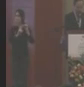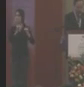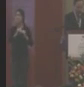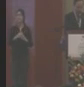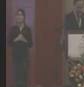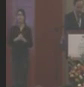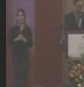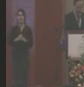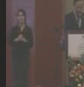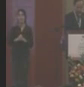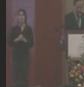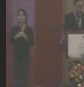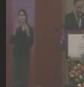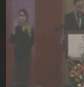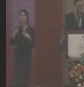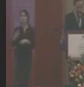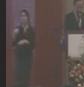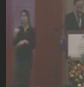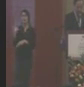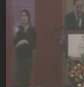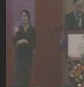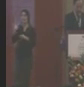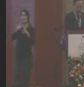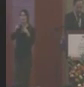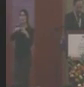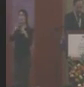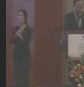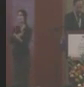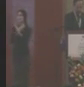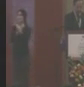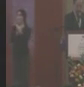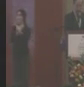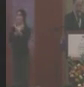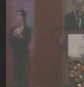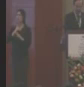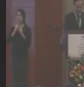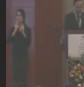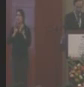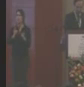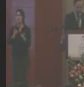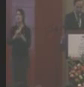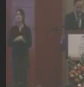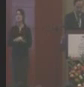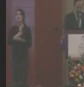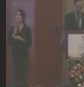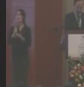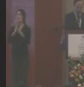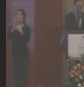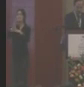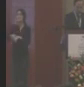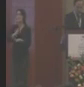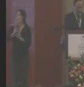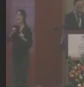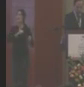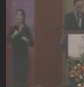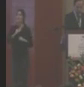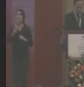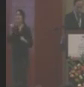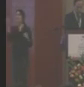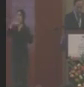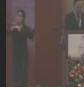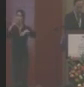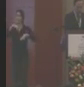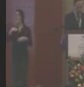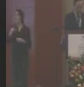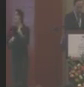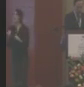general sectorial policies, and where we carry out prevention, response, and recovery after disasters within